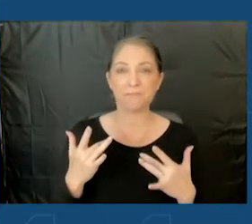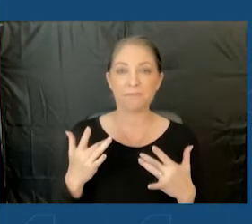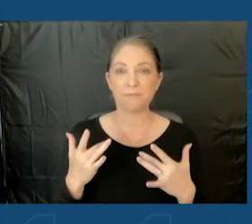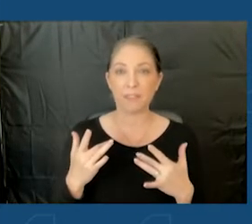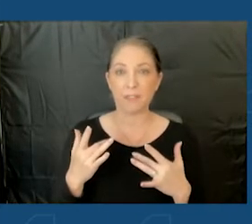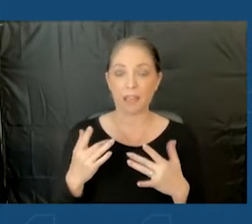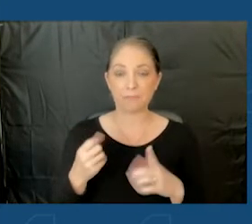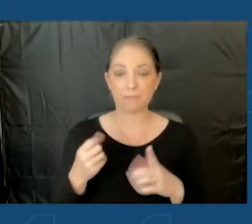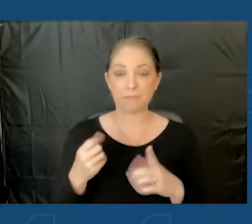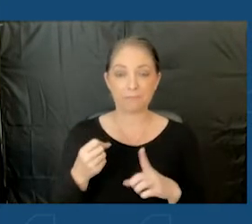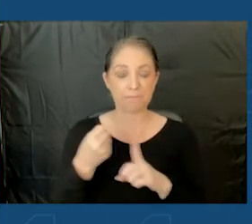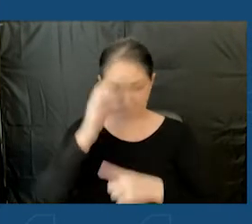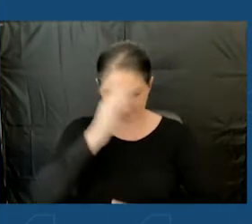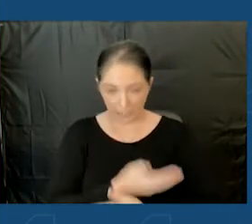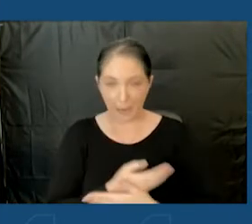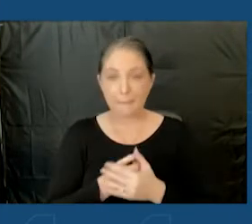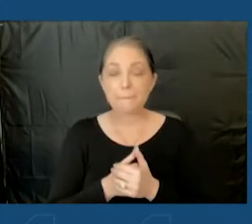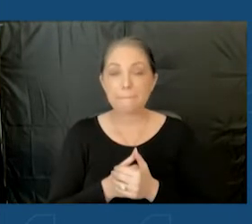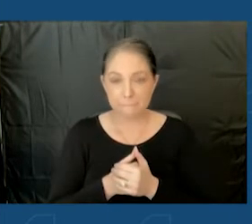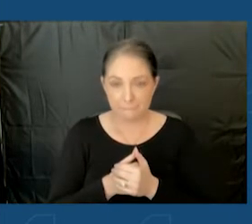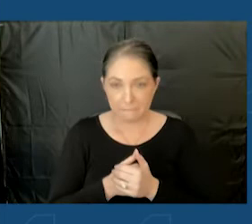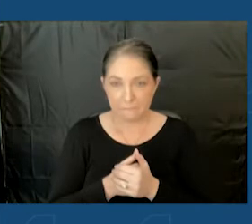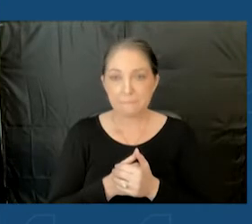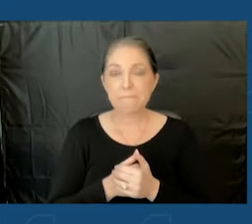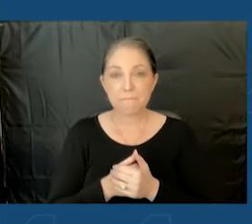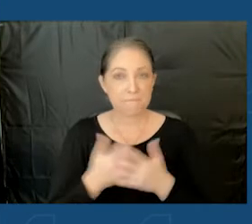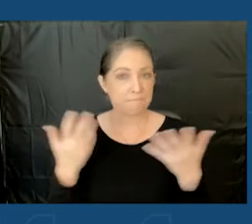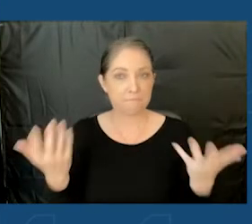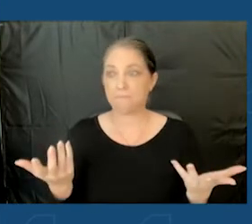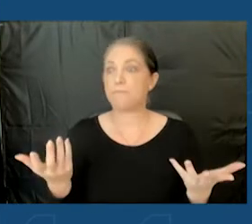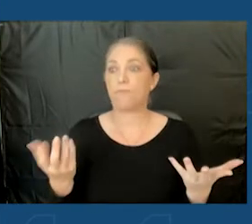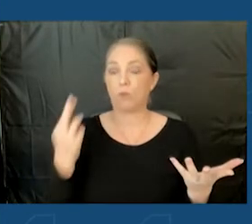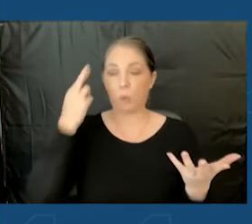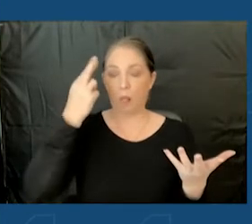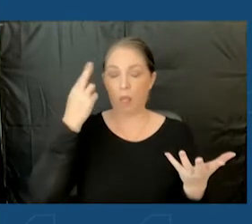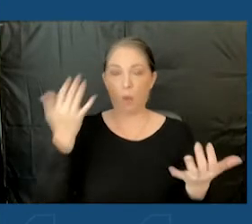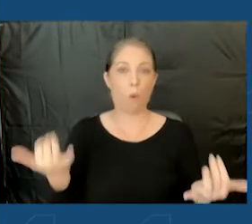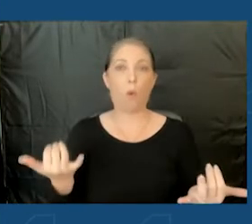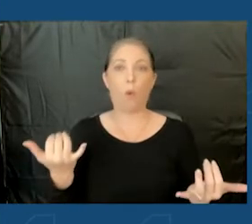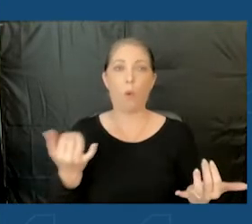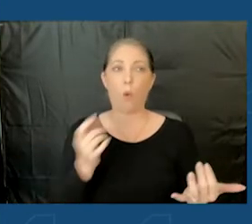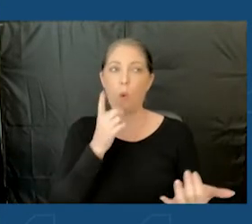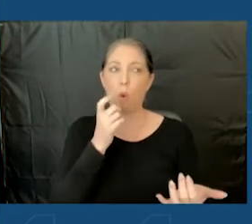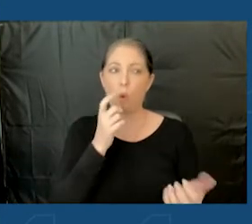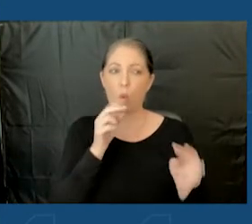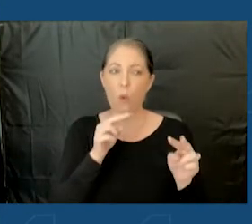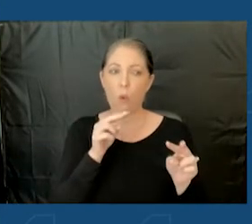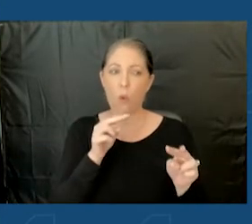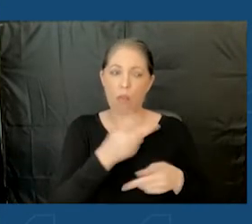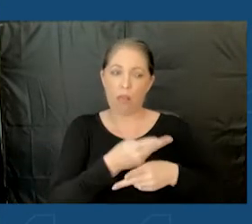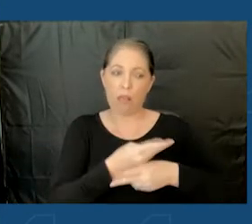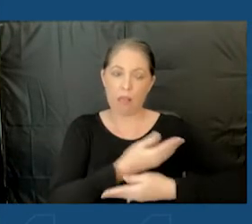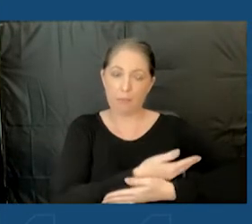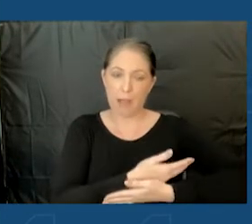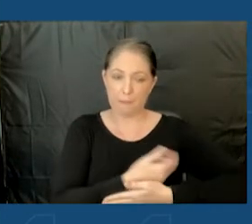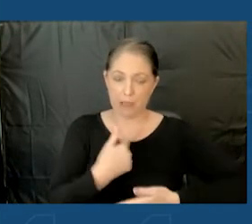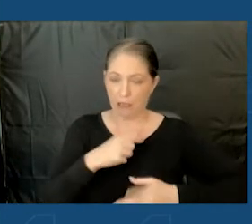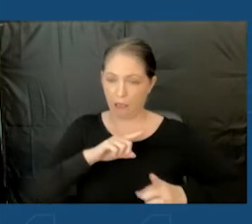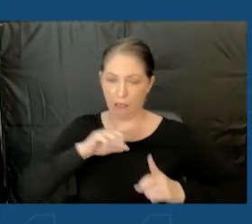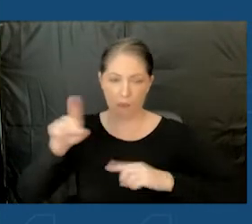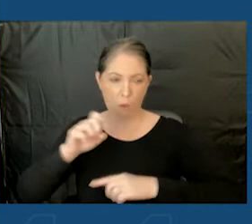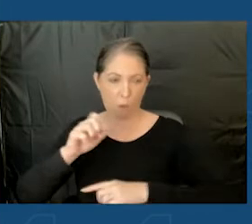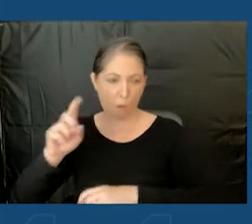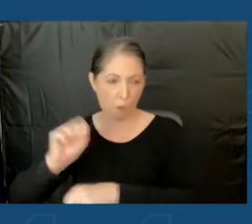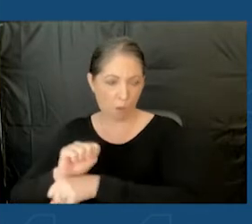our son, and all of a sudden realized, like, well, who's going to watch the baby when I go back to work? No family